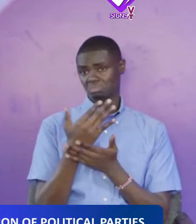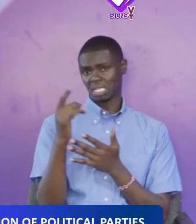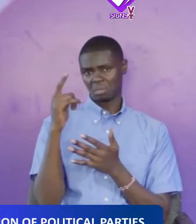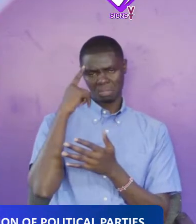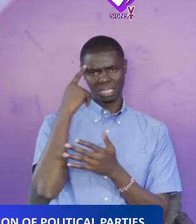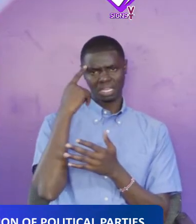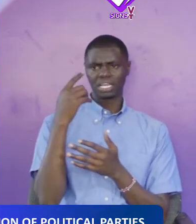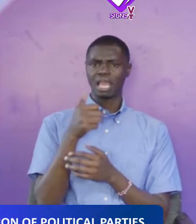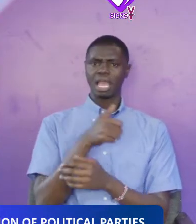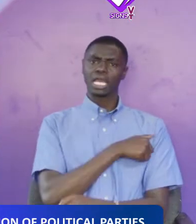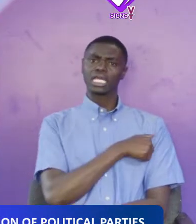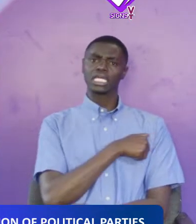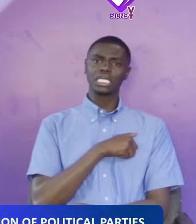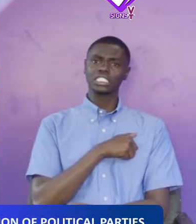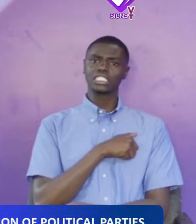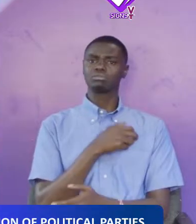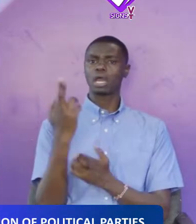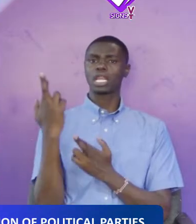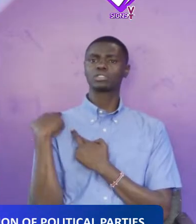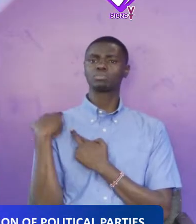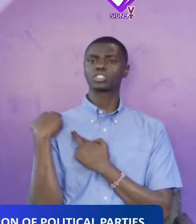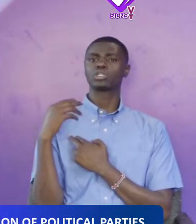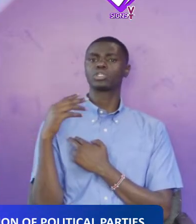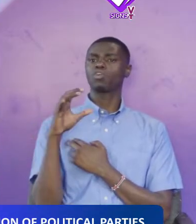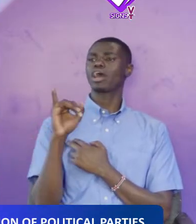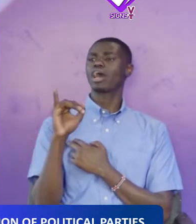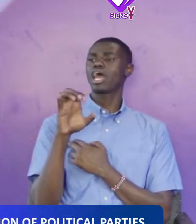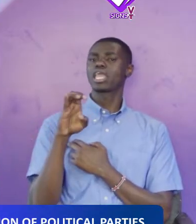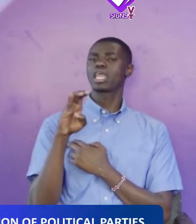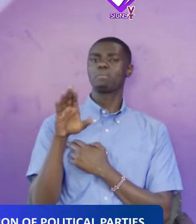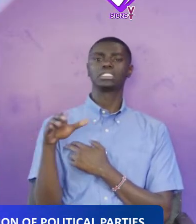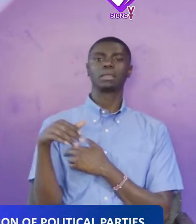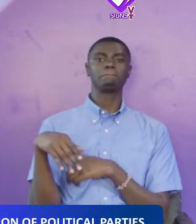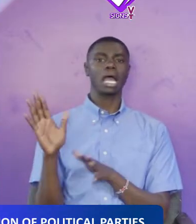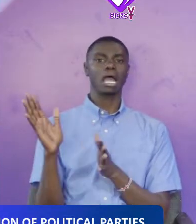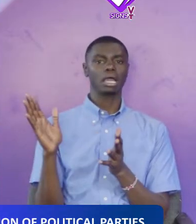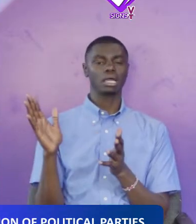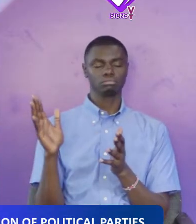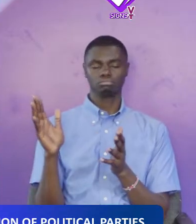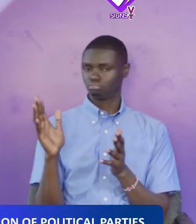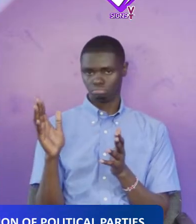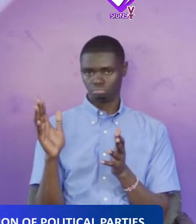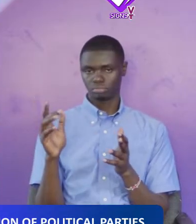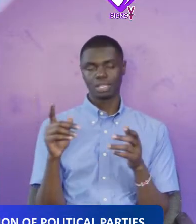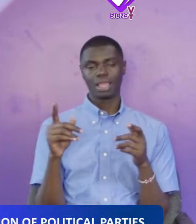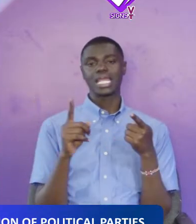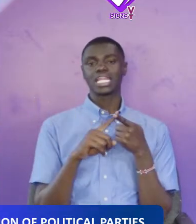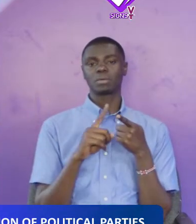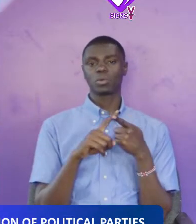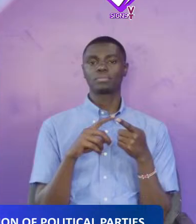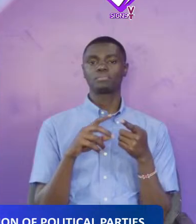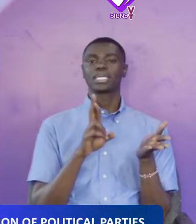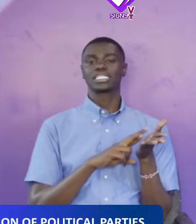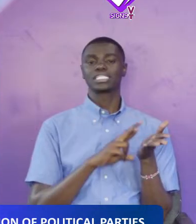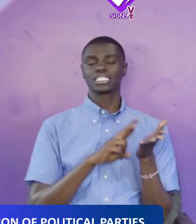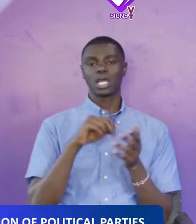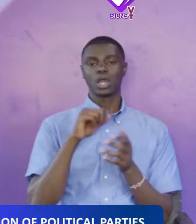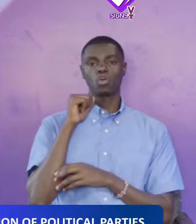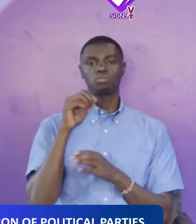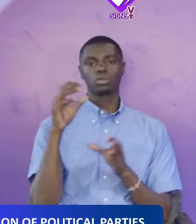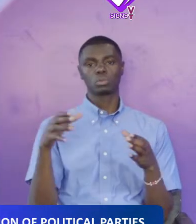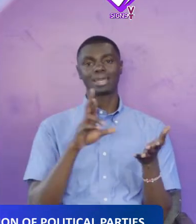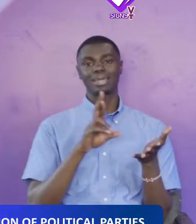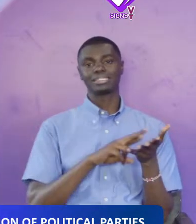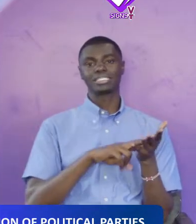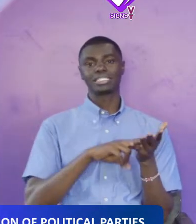that agents are a responsibility of the IBC. Yeah. Yeah. Number one, the register of political parties registers